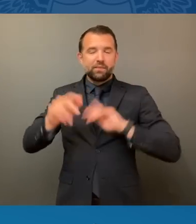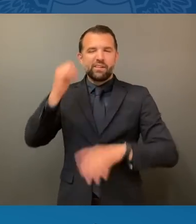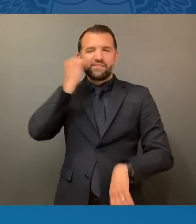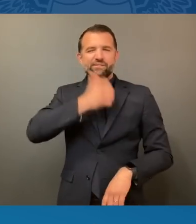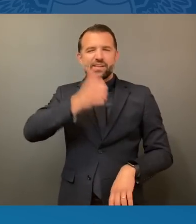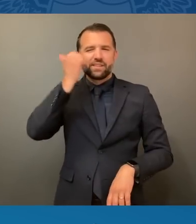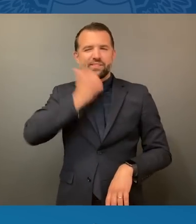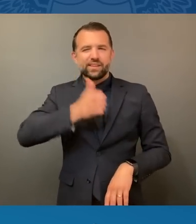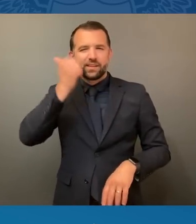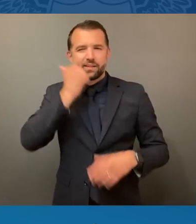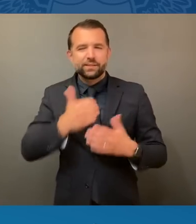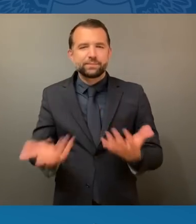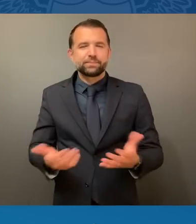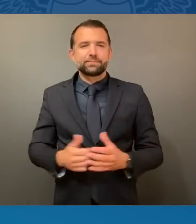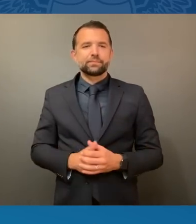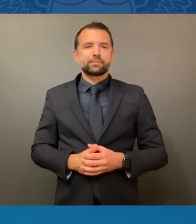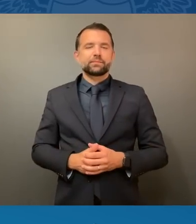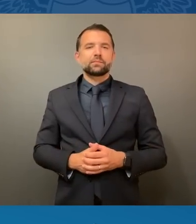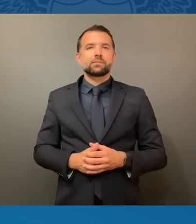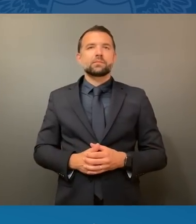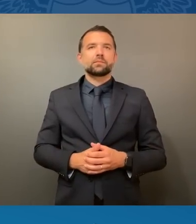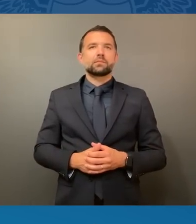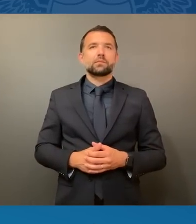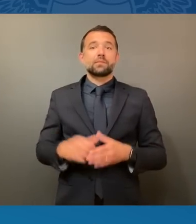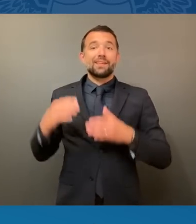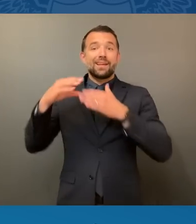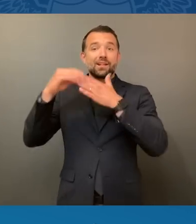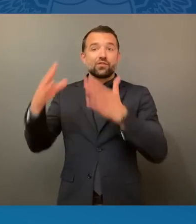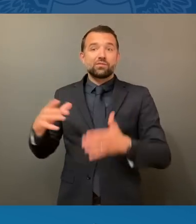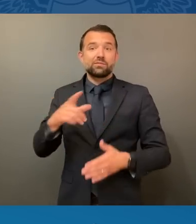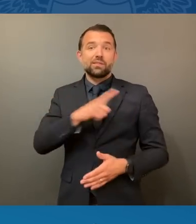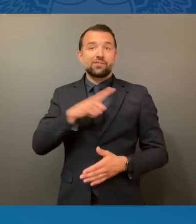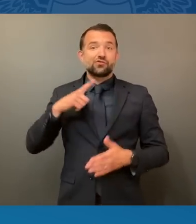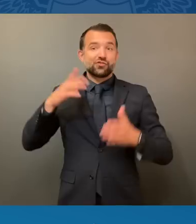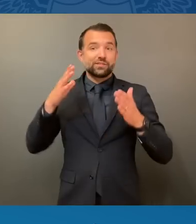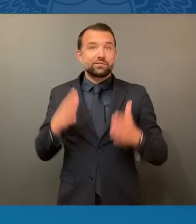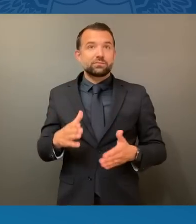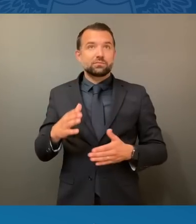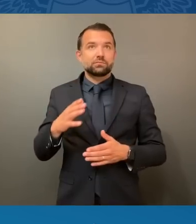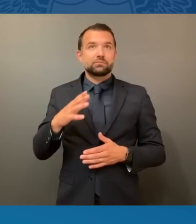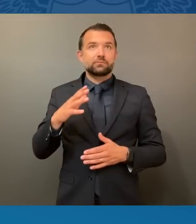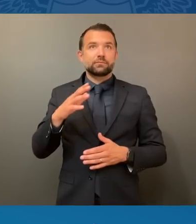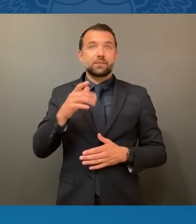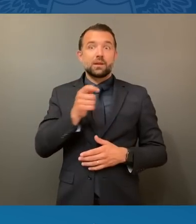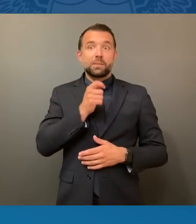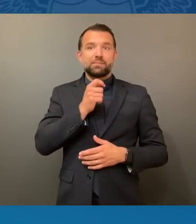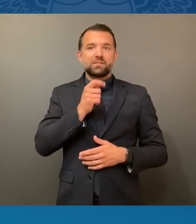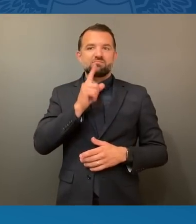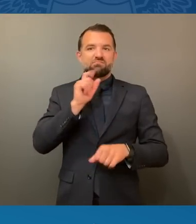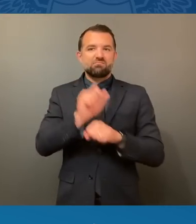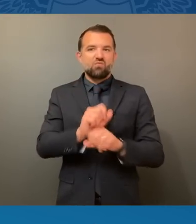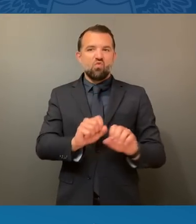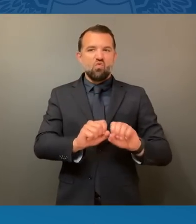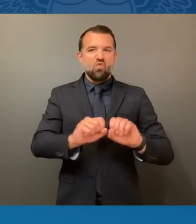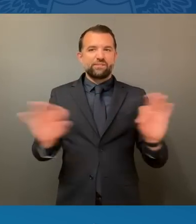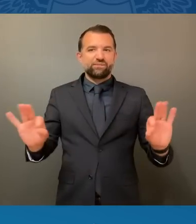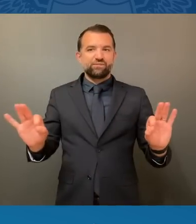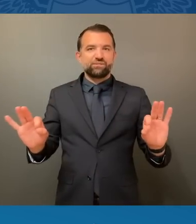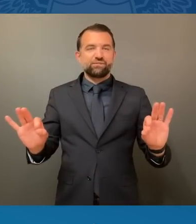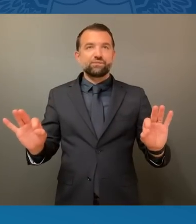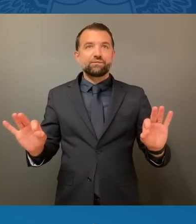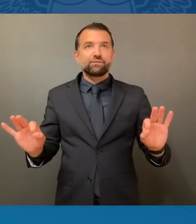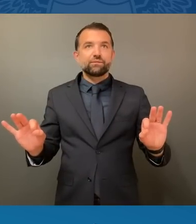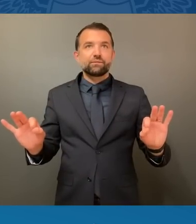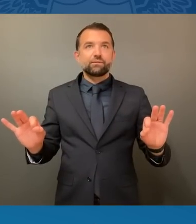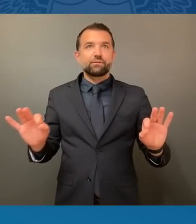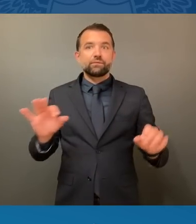And the leaders of that legislature turned off their microphones. They are elected